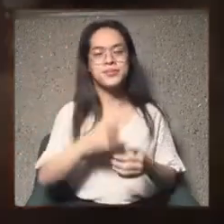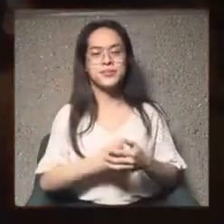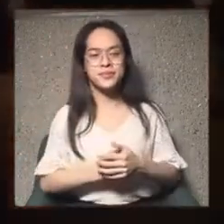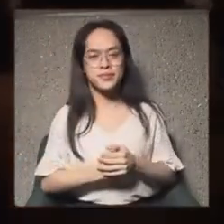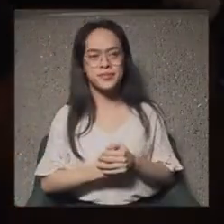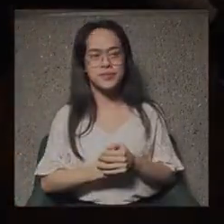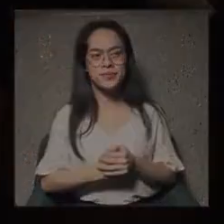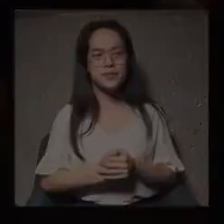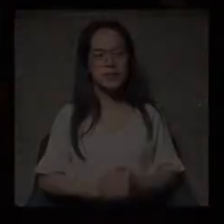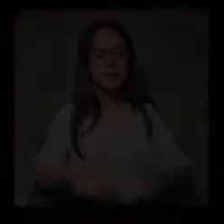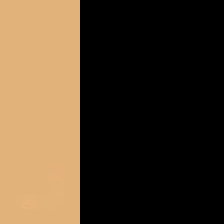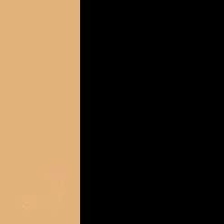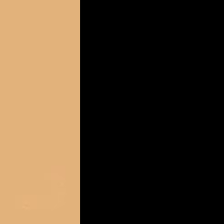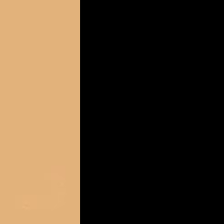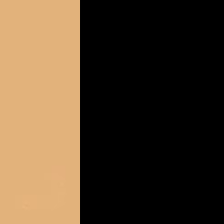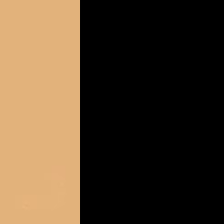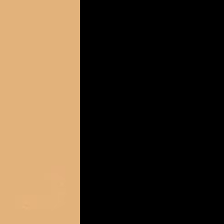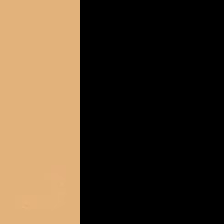Amen.